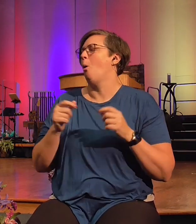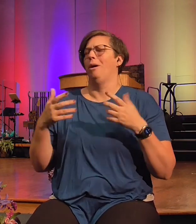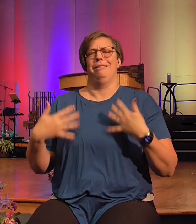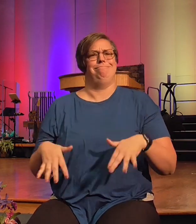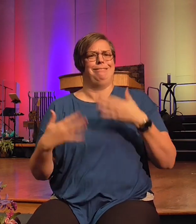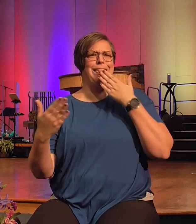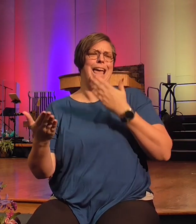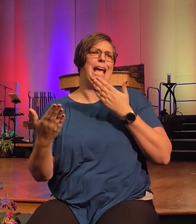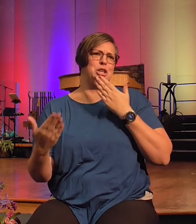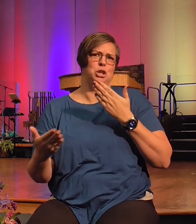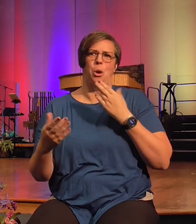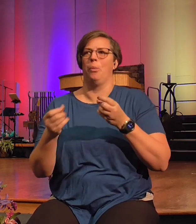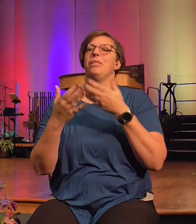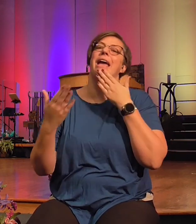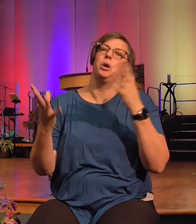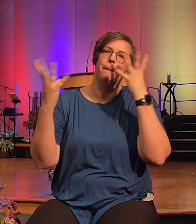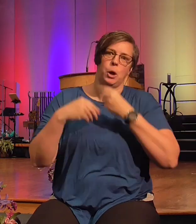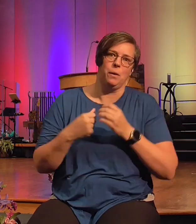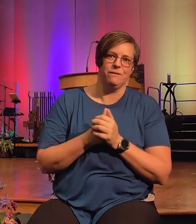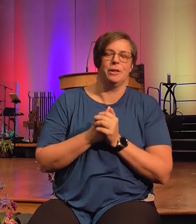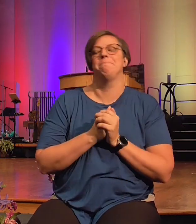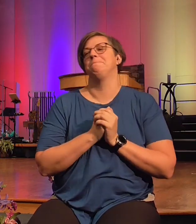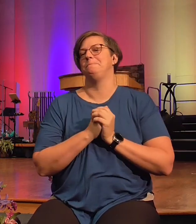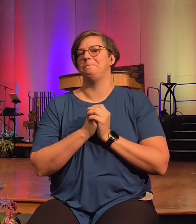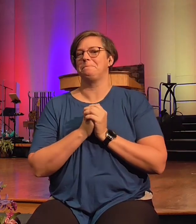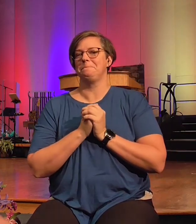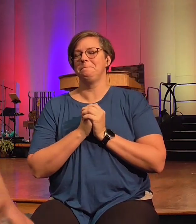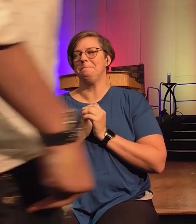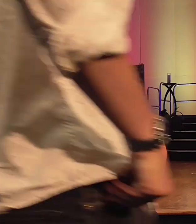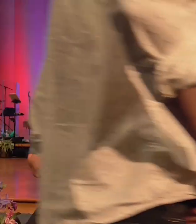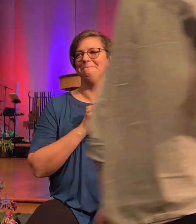Carrie. Thank you, Royer. Beautiful. Thank you, thank you.